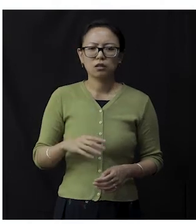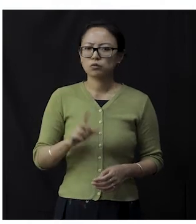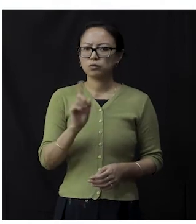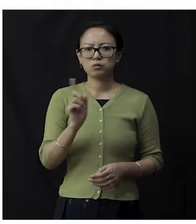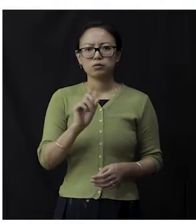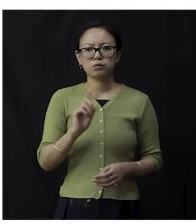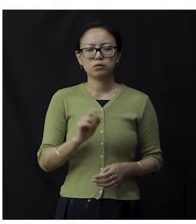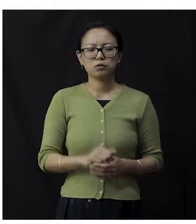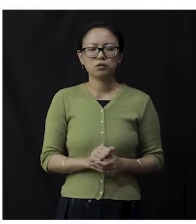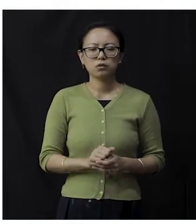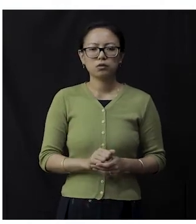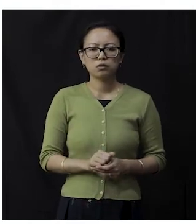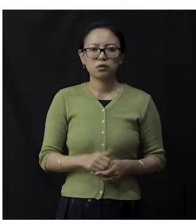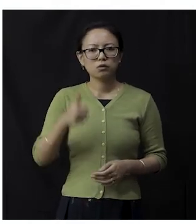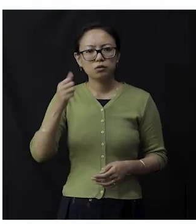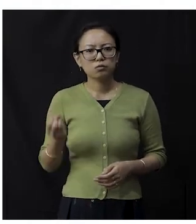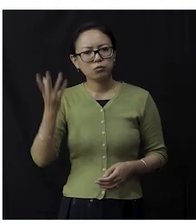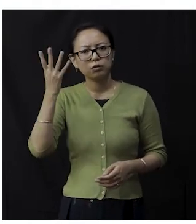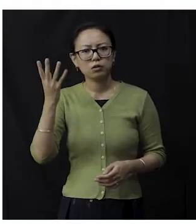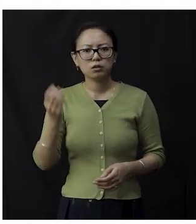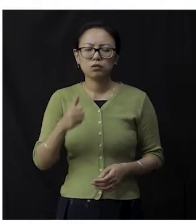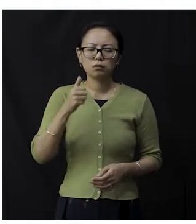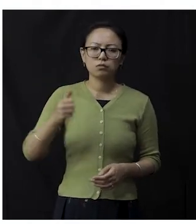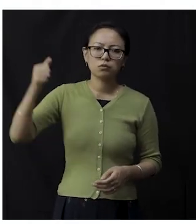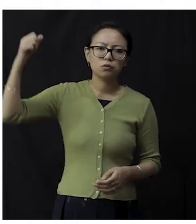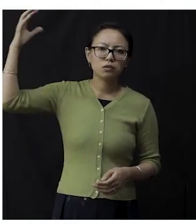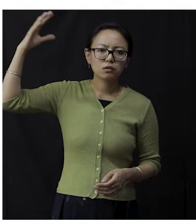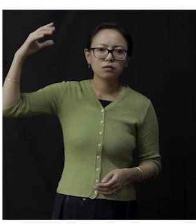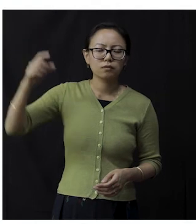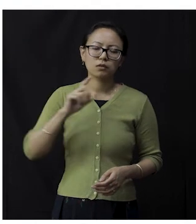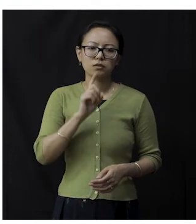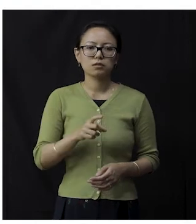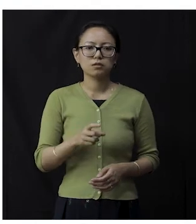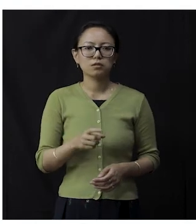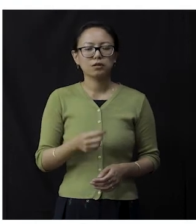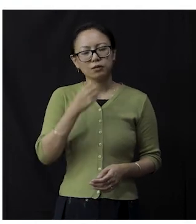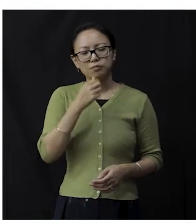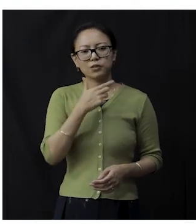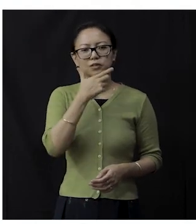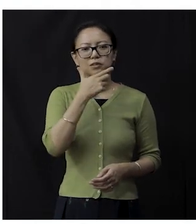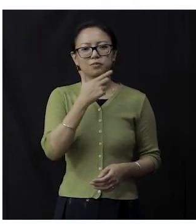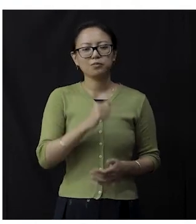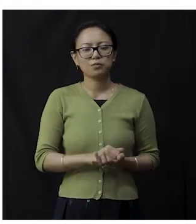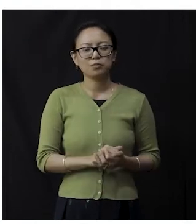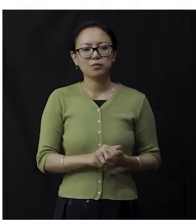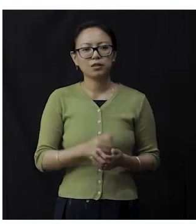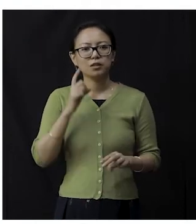other, be happy, smile. It takes nothing. If you smile, it will just make somebody else's